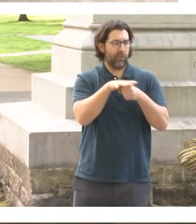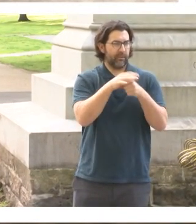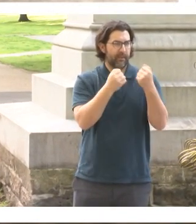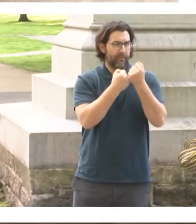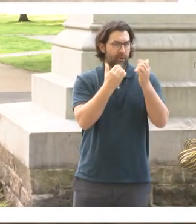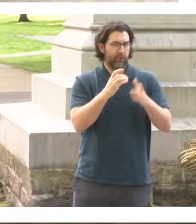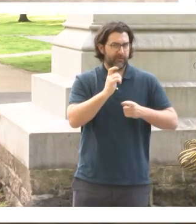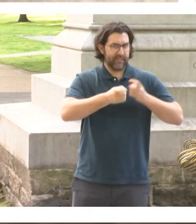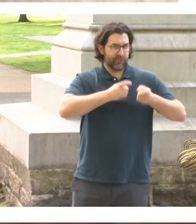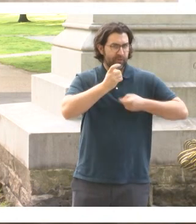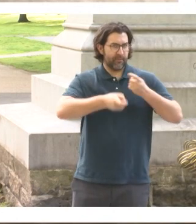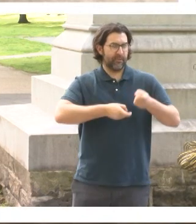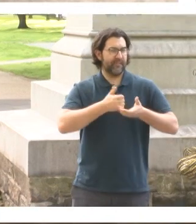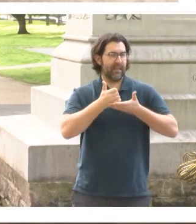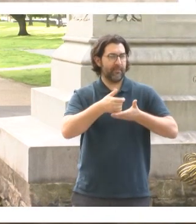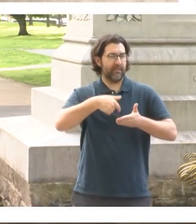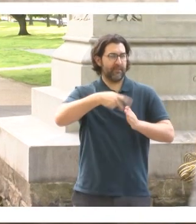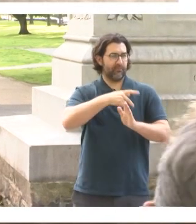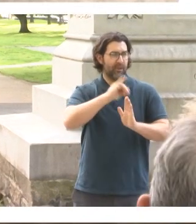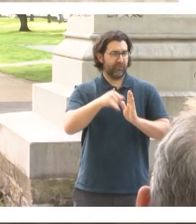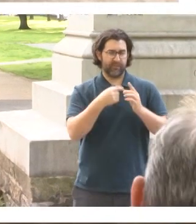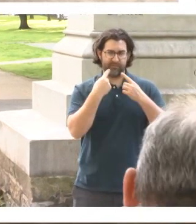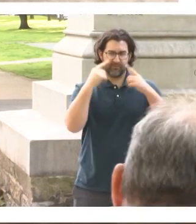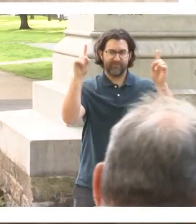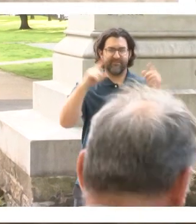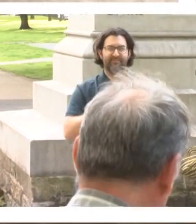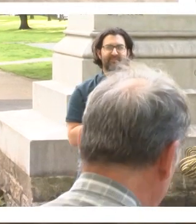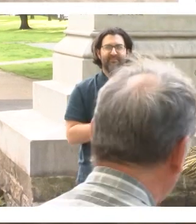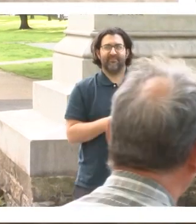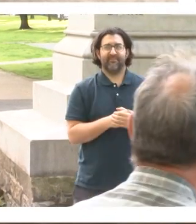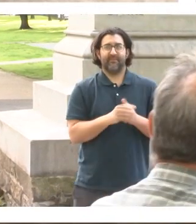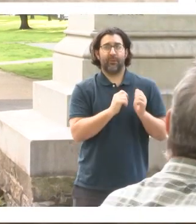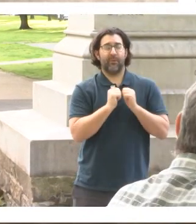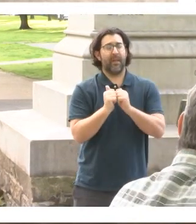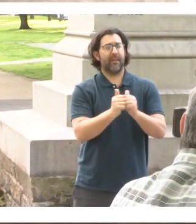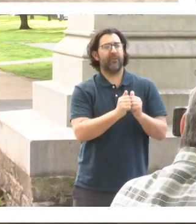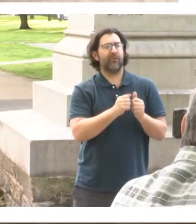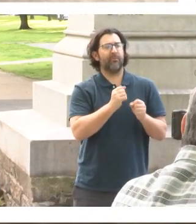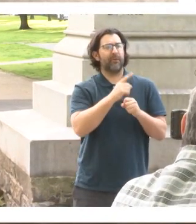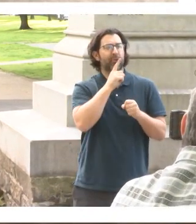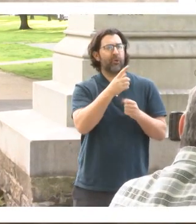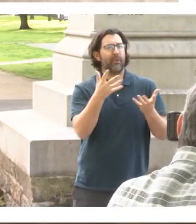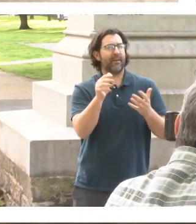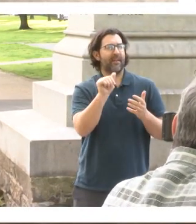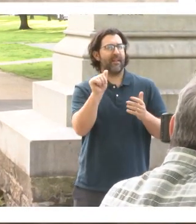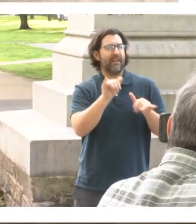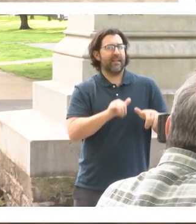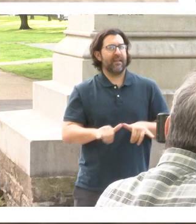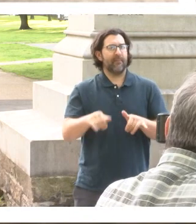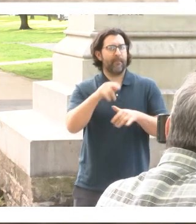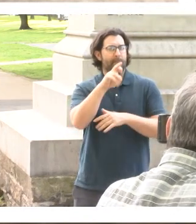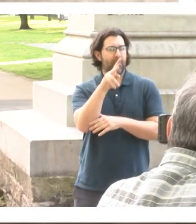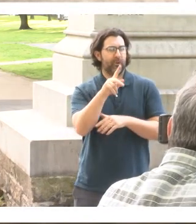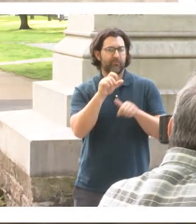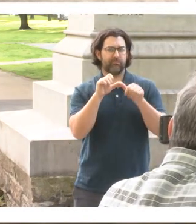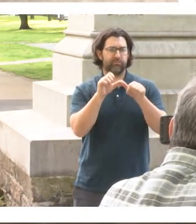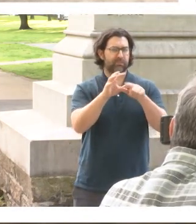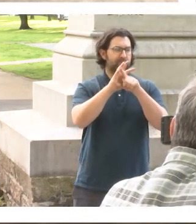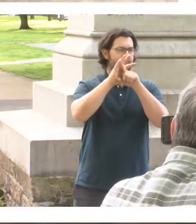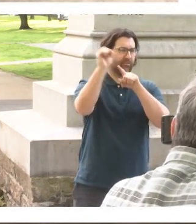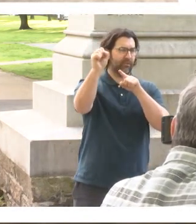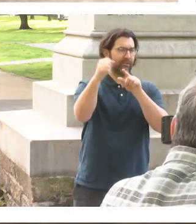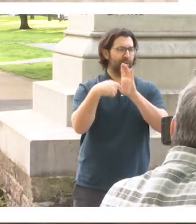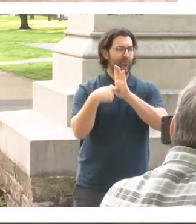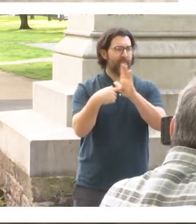who contributed to making this project a reality. Together, we can ensure that Allegheny Commons continues to thrive as a